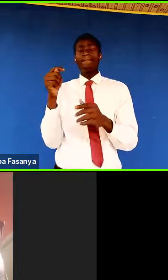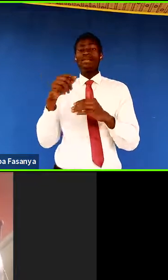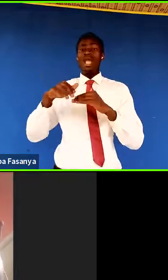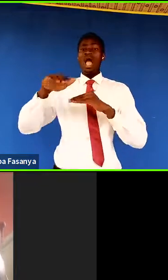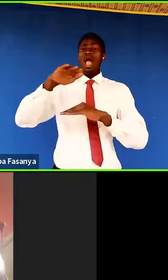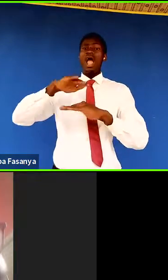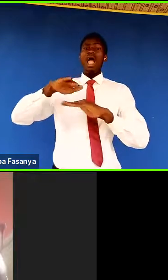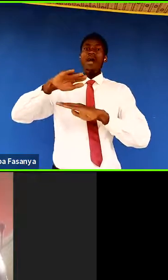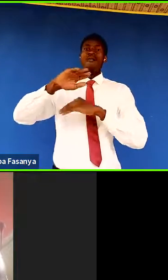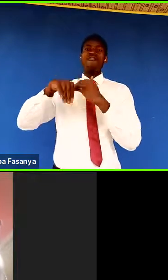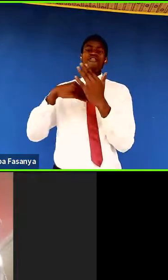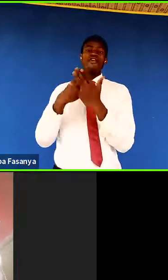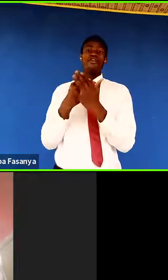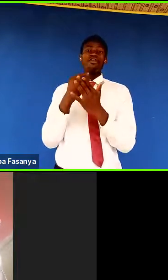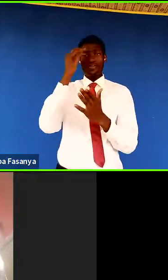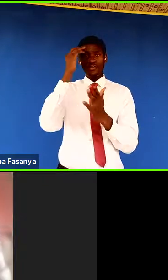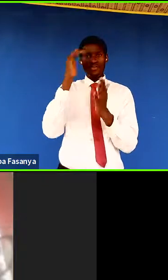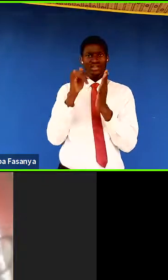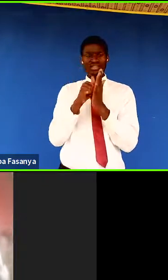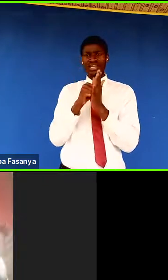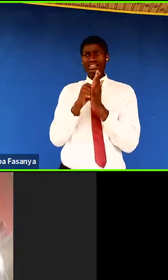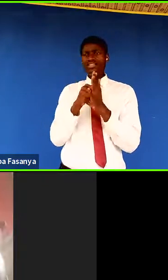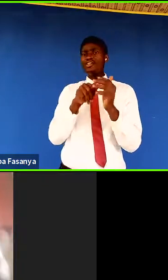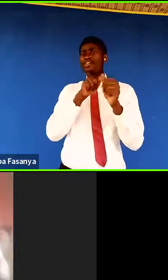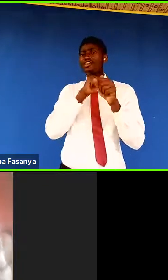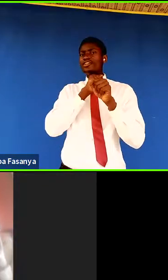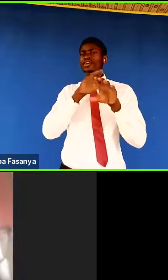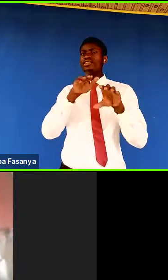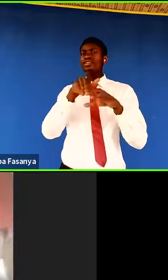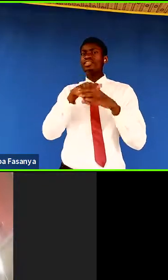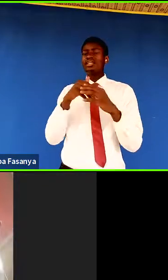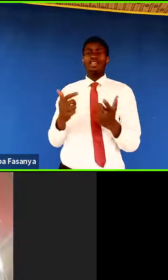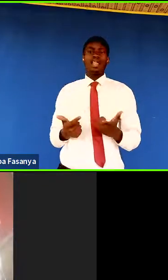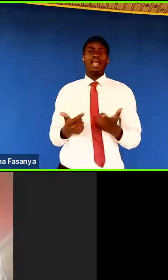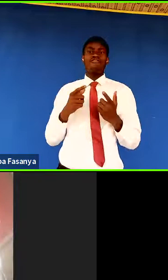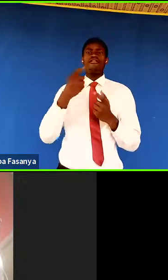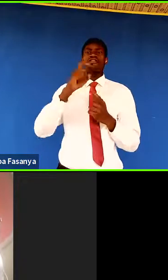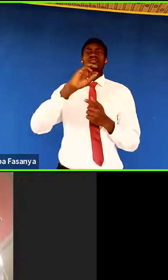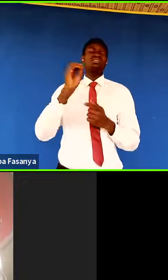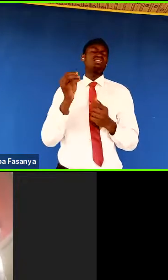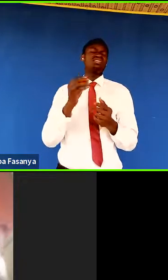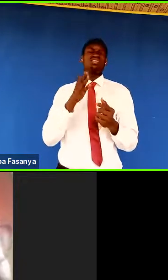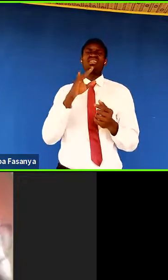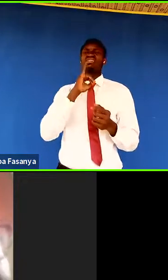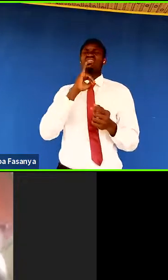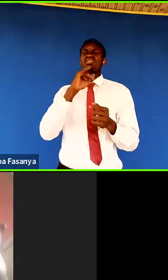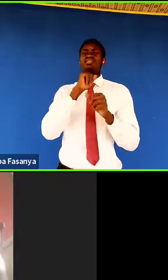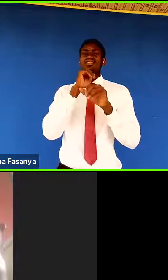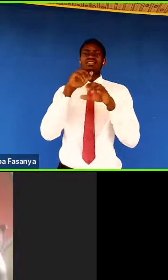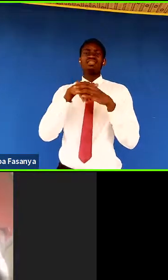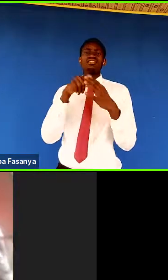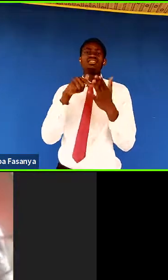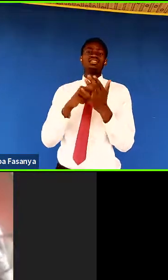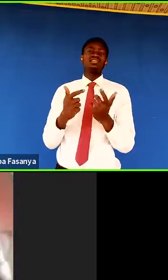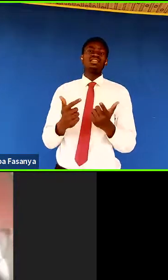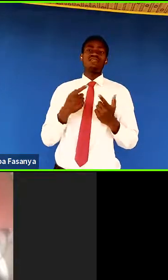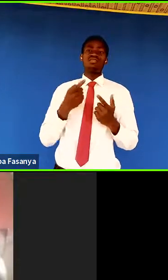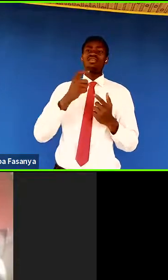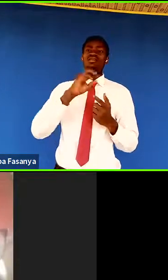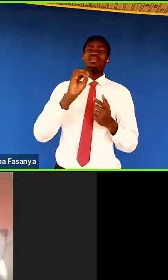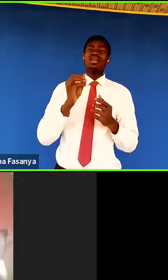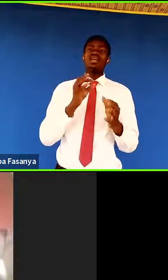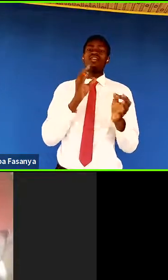there's nothing in this life is 100%. So with the microsort, for instance, if you're sorting for male, it is